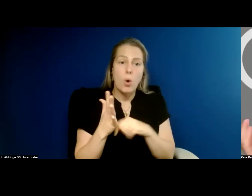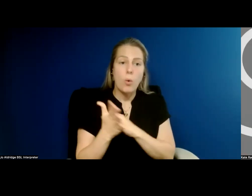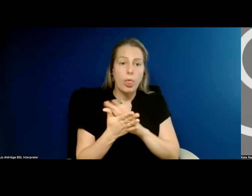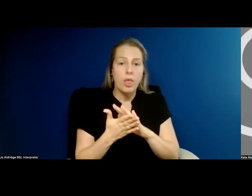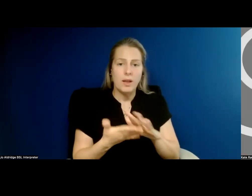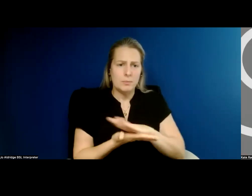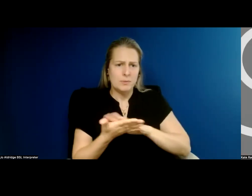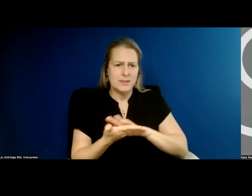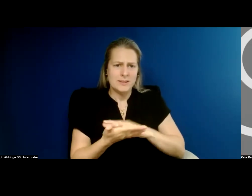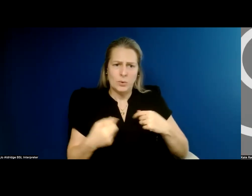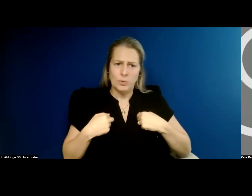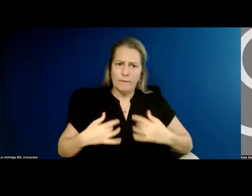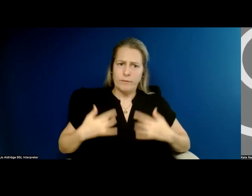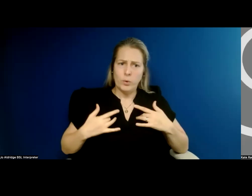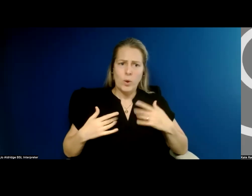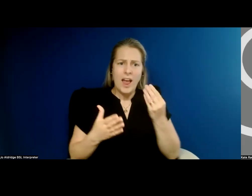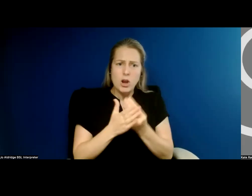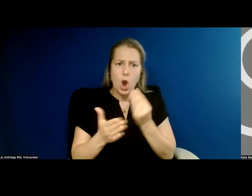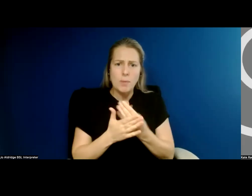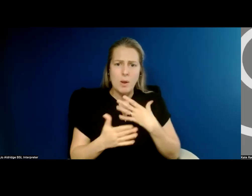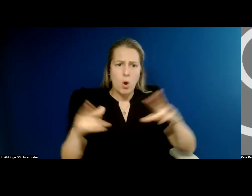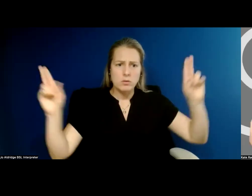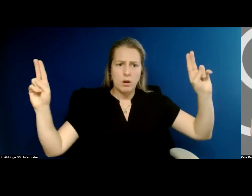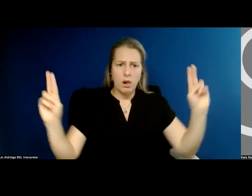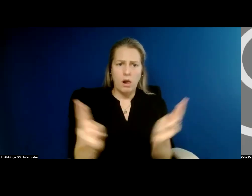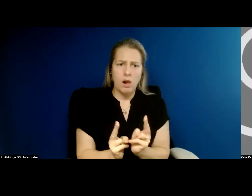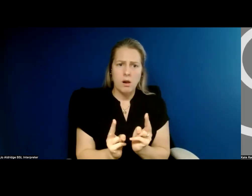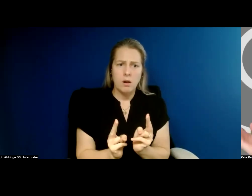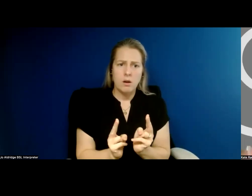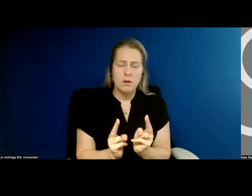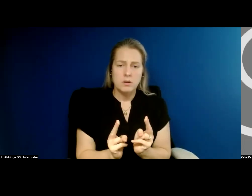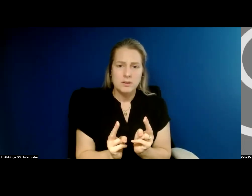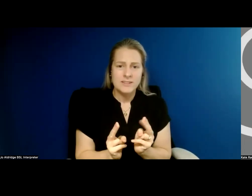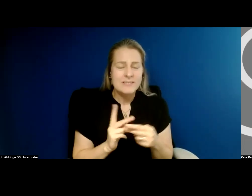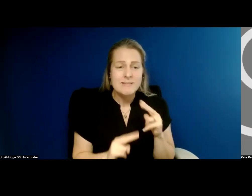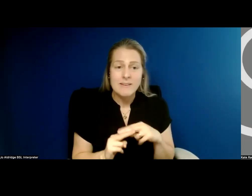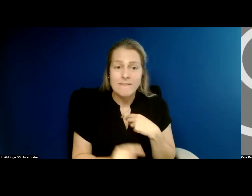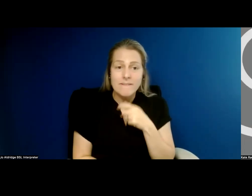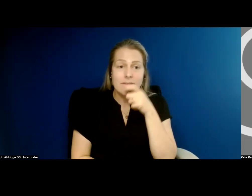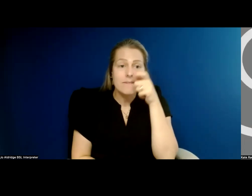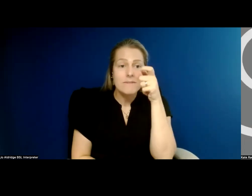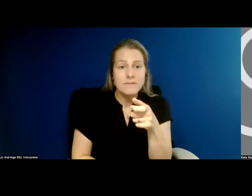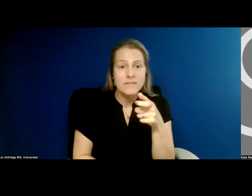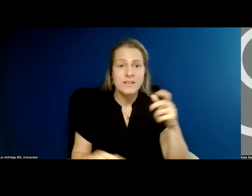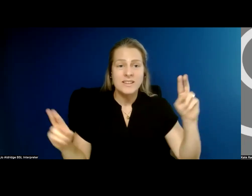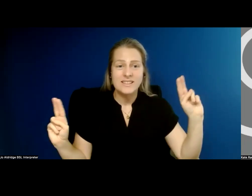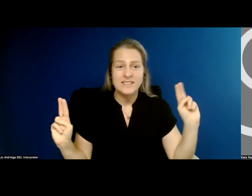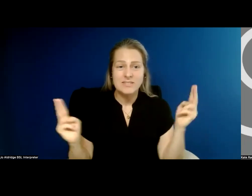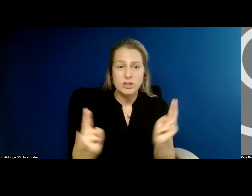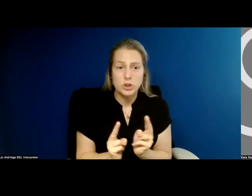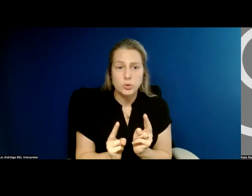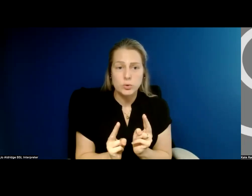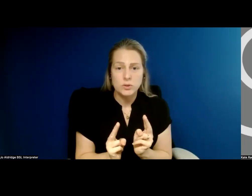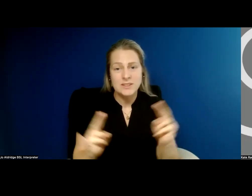And I've often found if I use that framing in public debate, it turns into a smokescreen. So I would much rather argue from